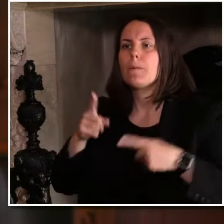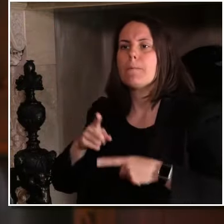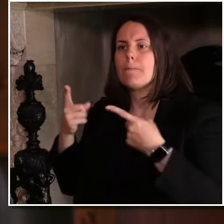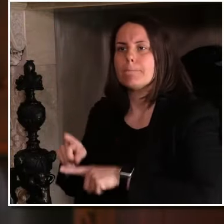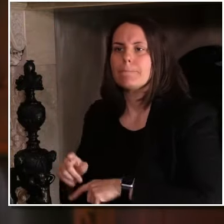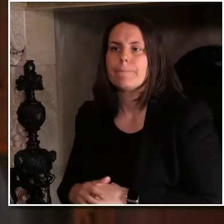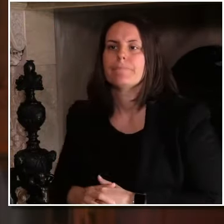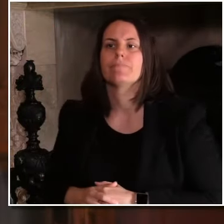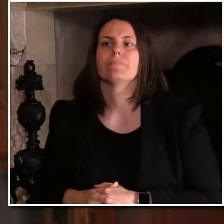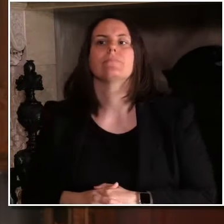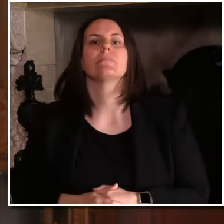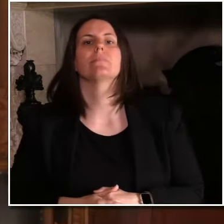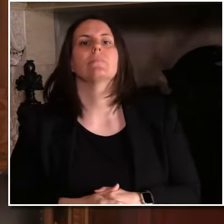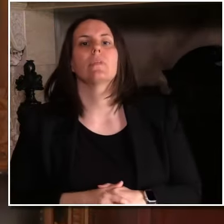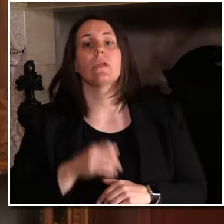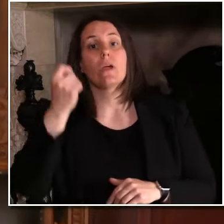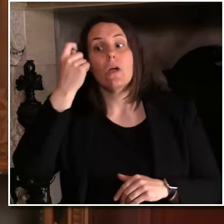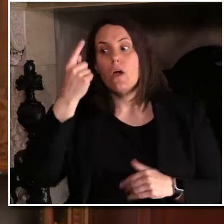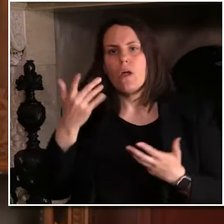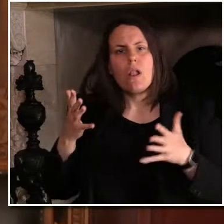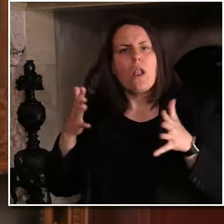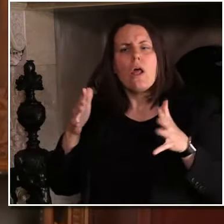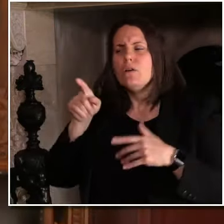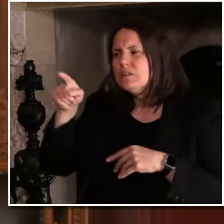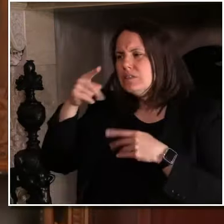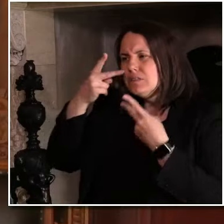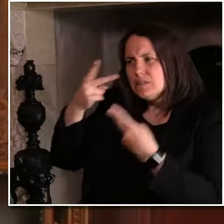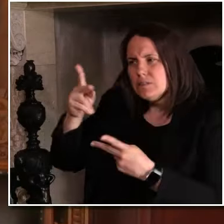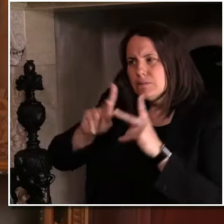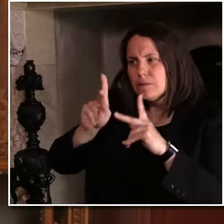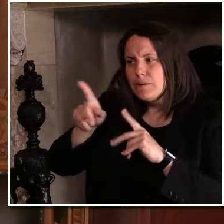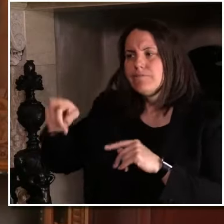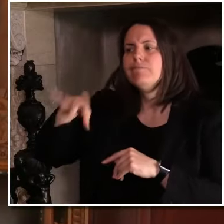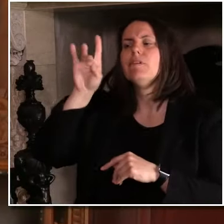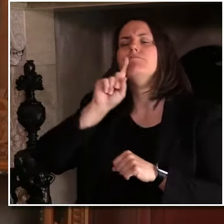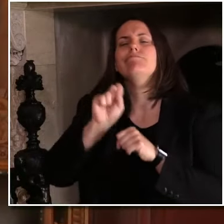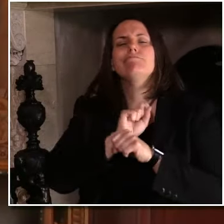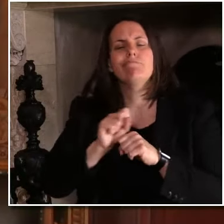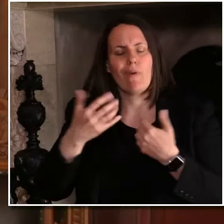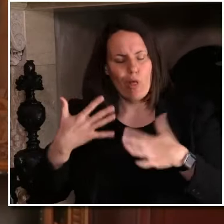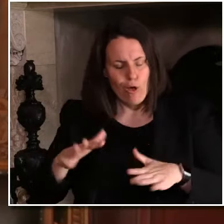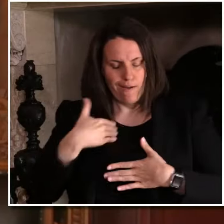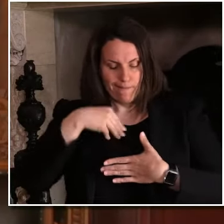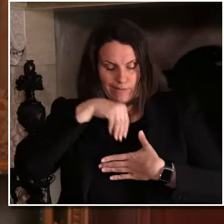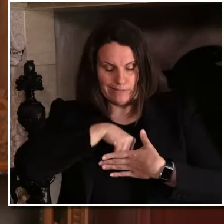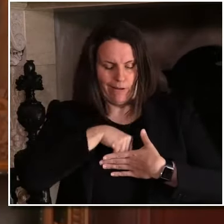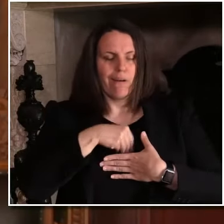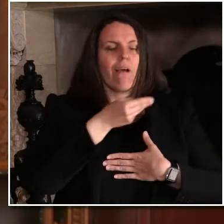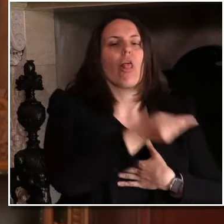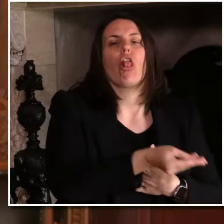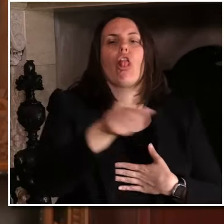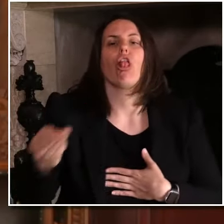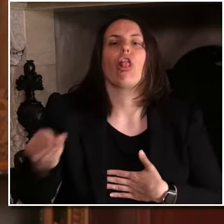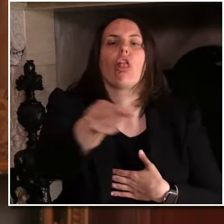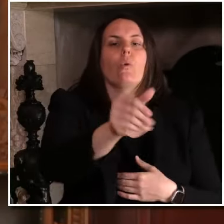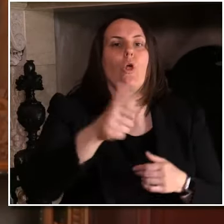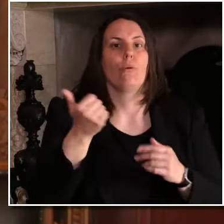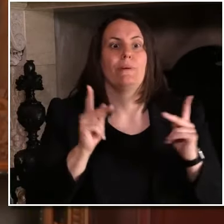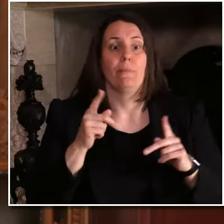a recent modeling study from California, and there was also one from Washington State that said the date that